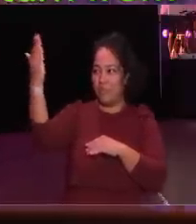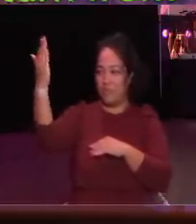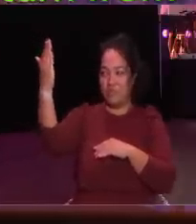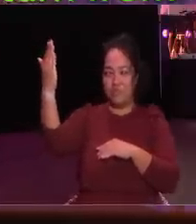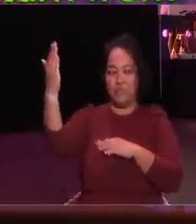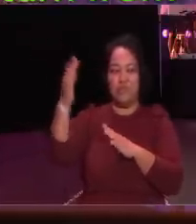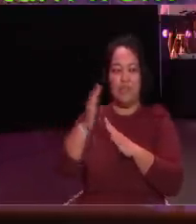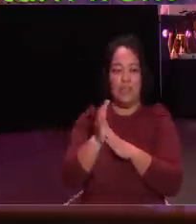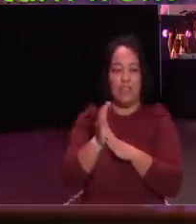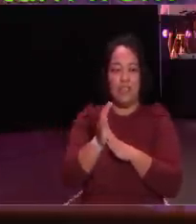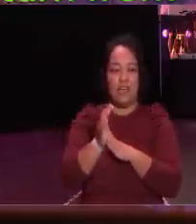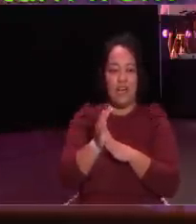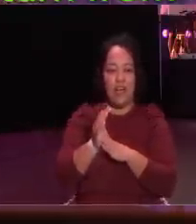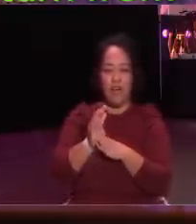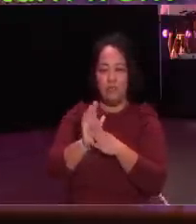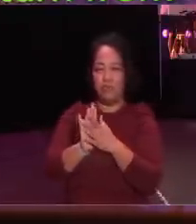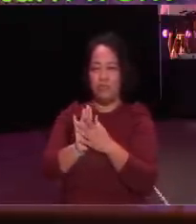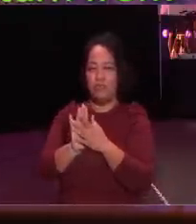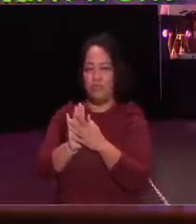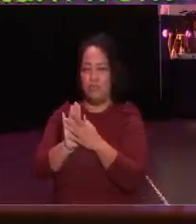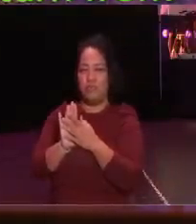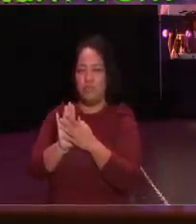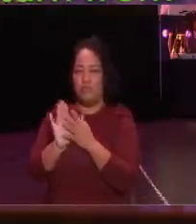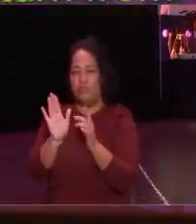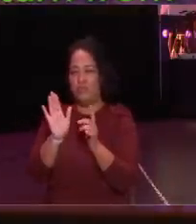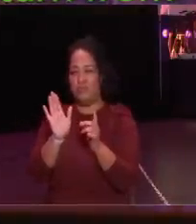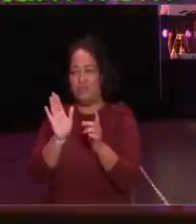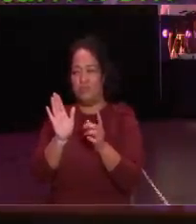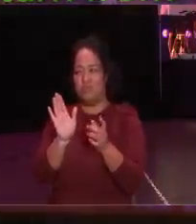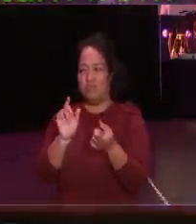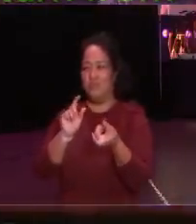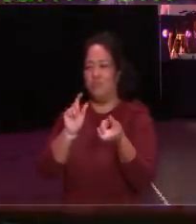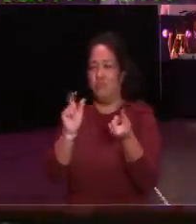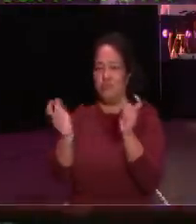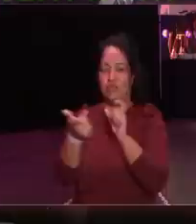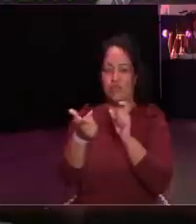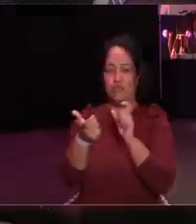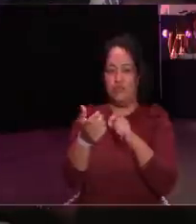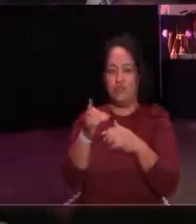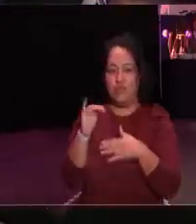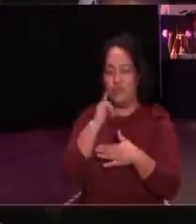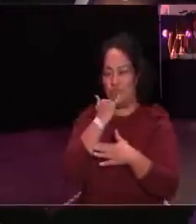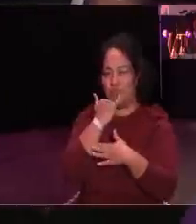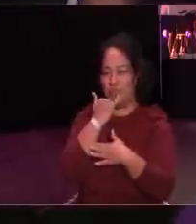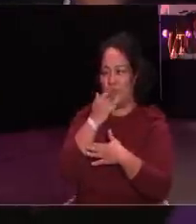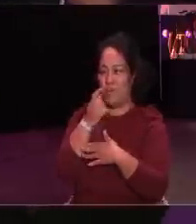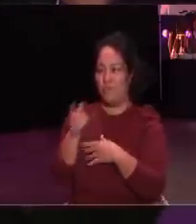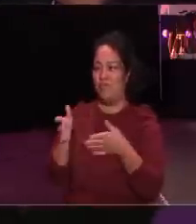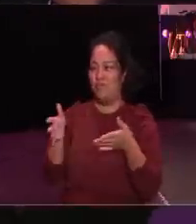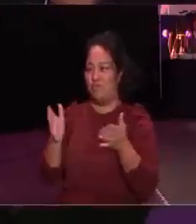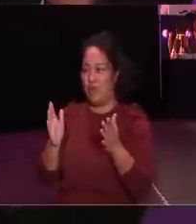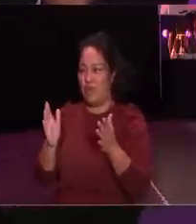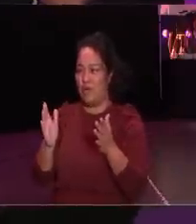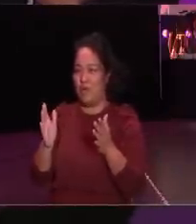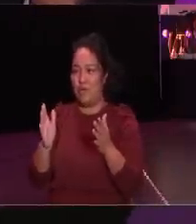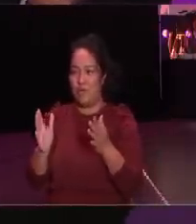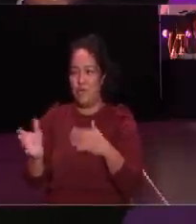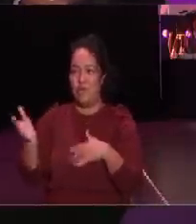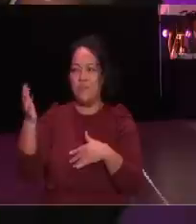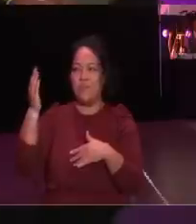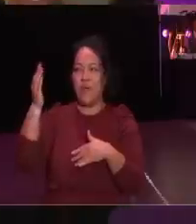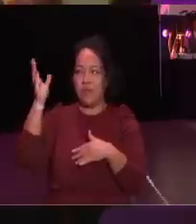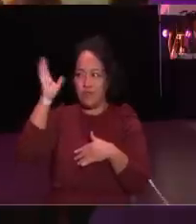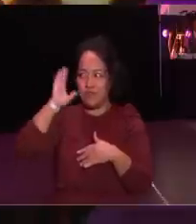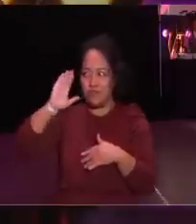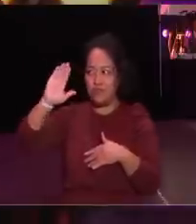de sus malos caminos. And turn from their wicked ways. Entonces yo oiré desde los cielos. Then will I hear from heaven.